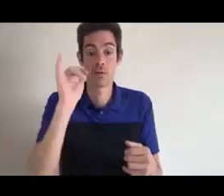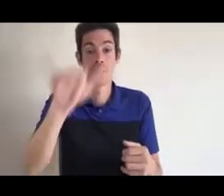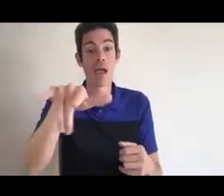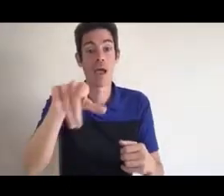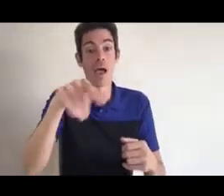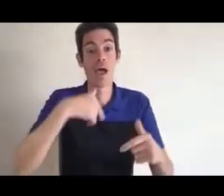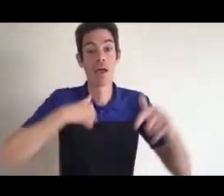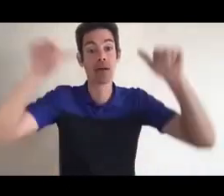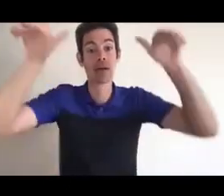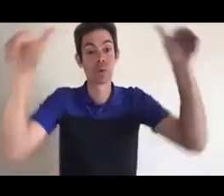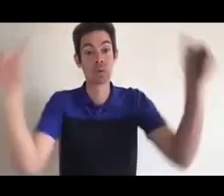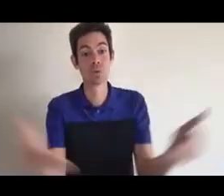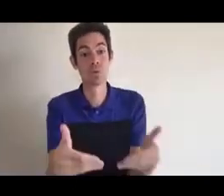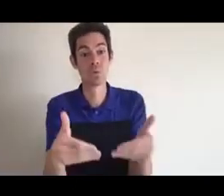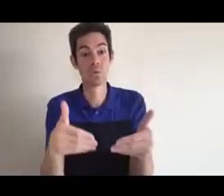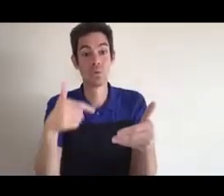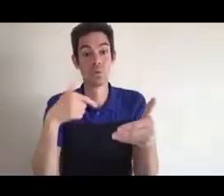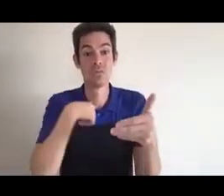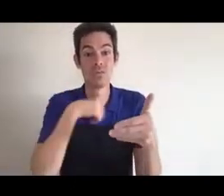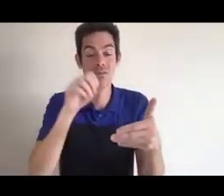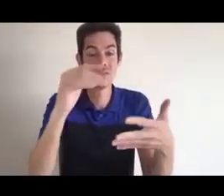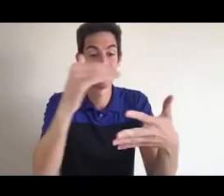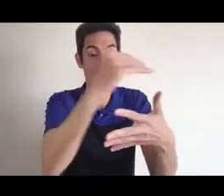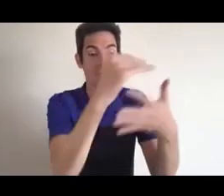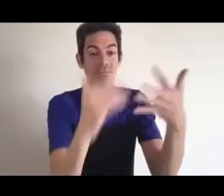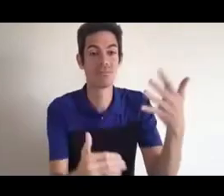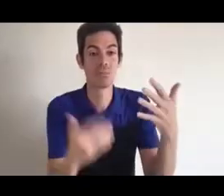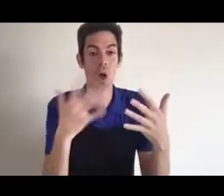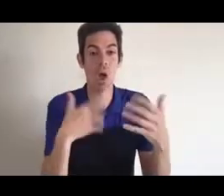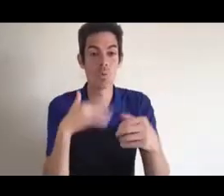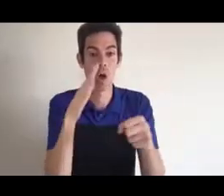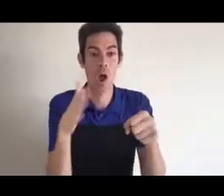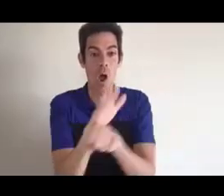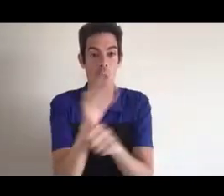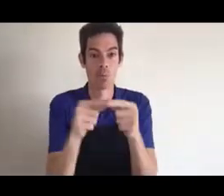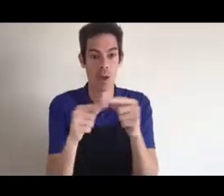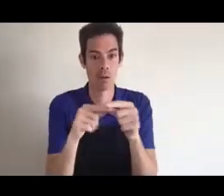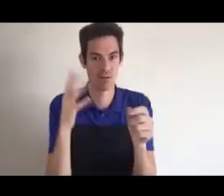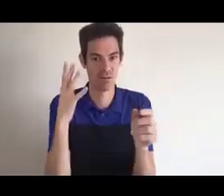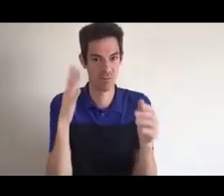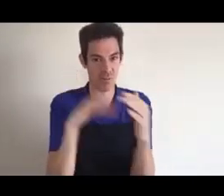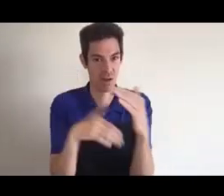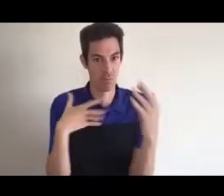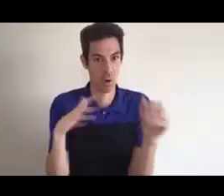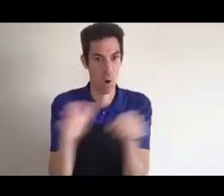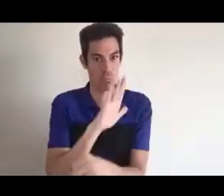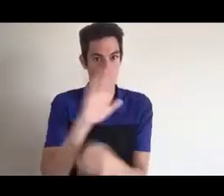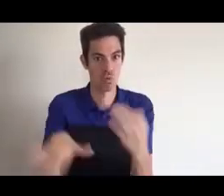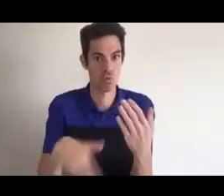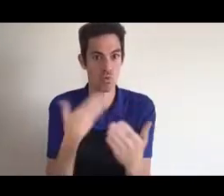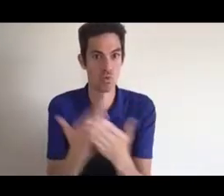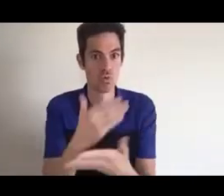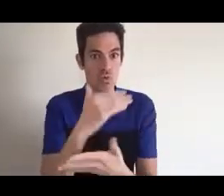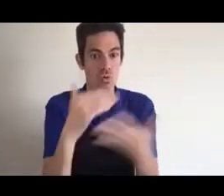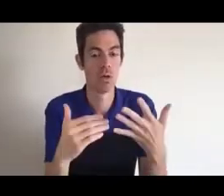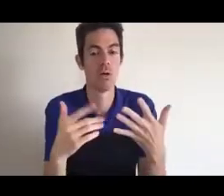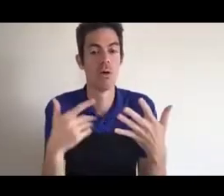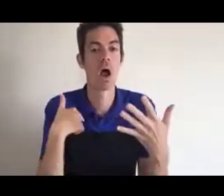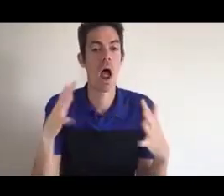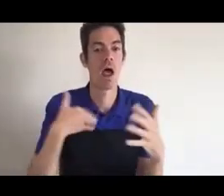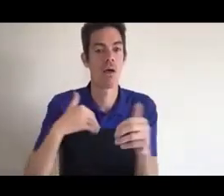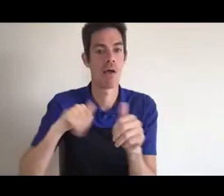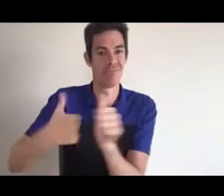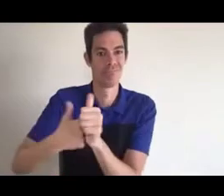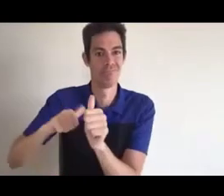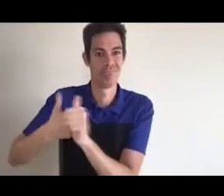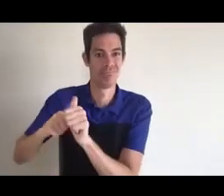So now, when I was doing the introduction, I was talking about all the different things I was going to go through.